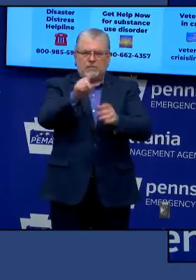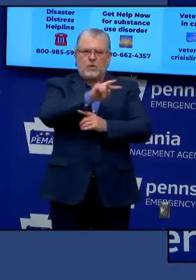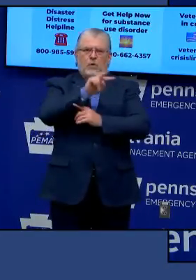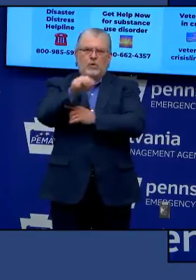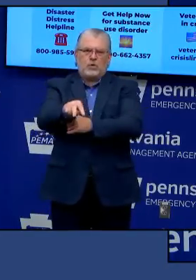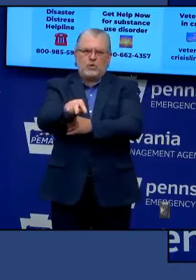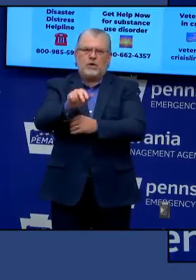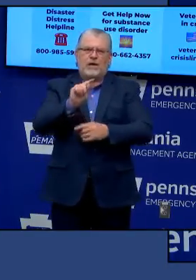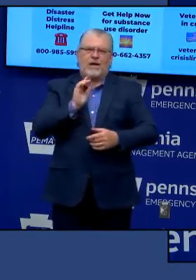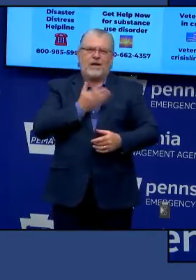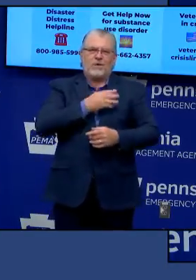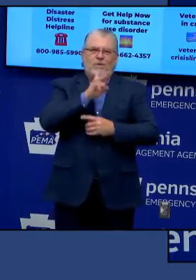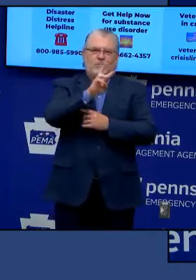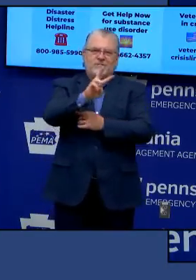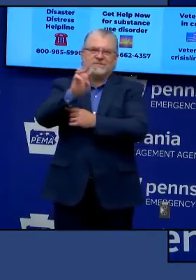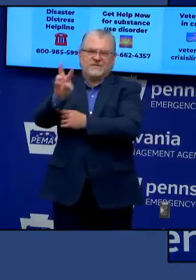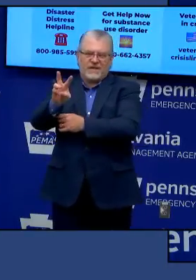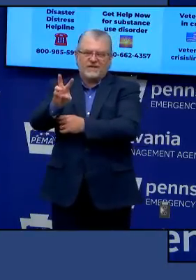visit our website at